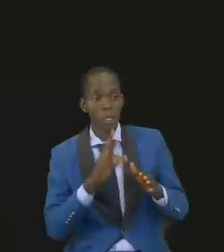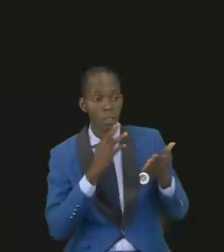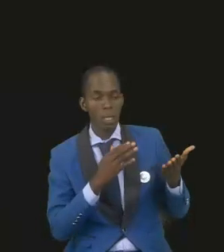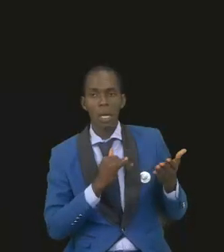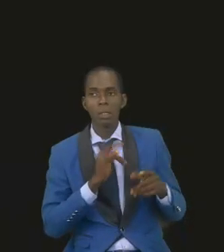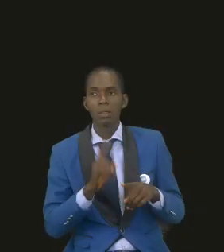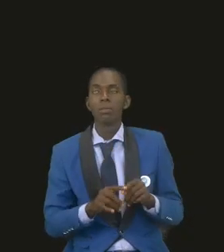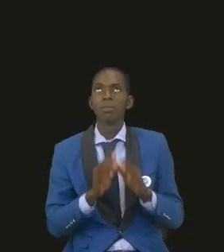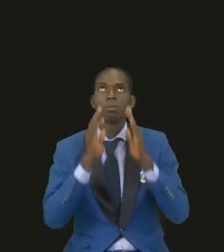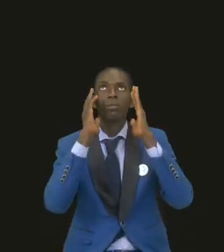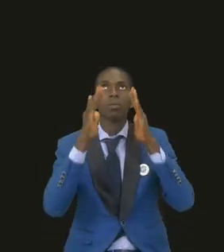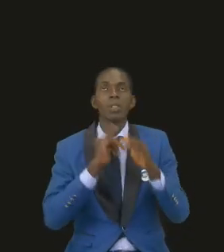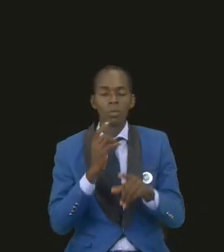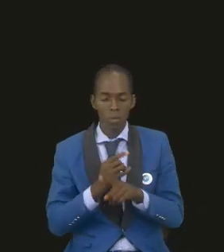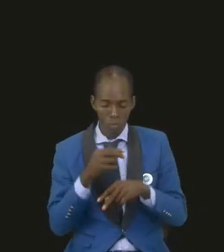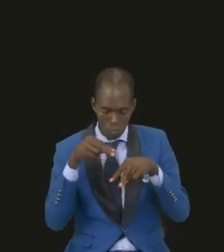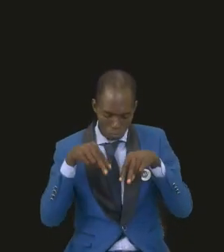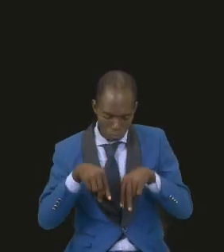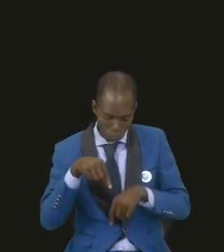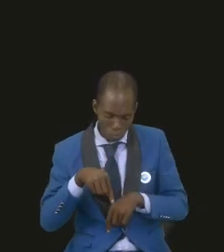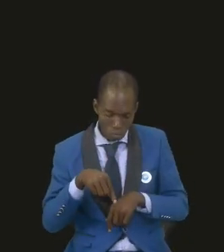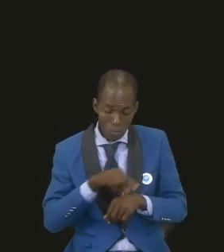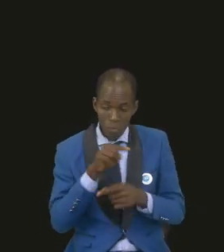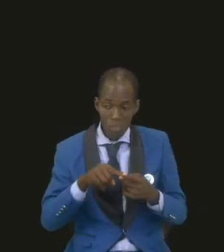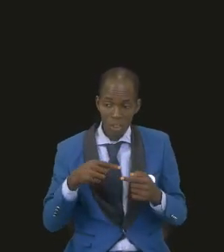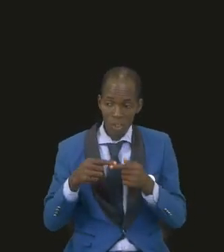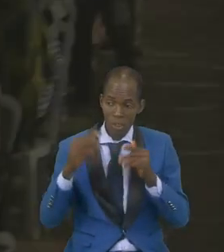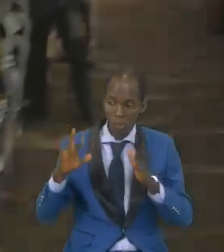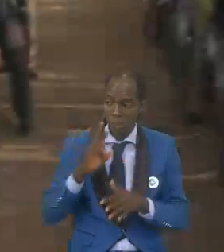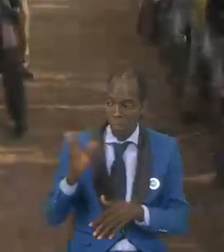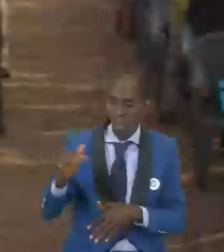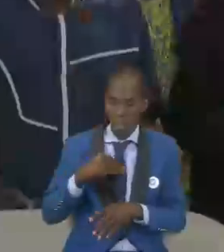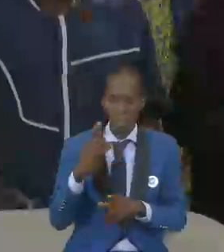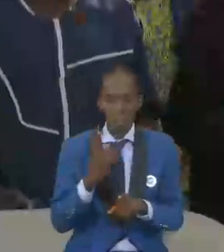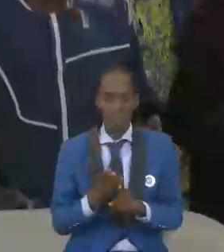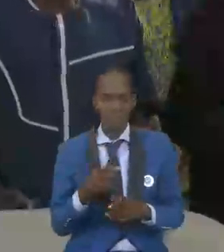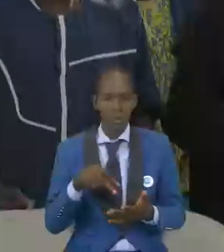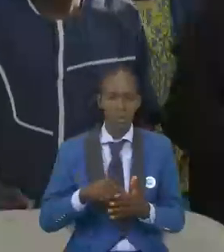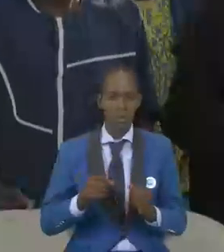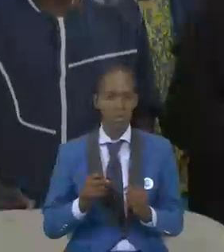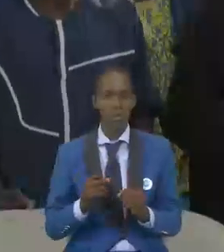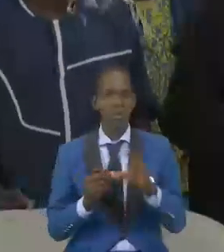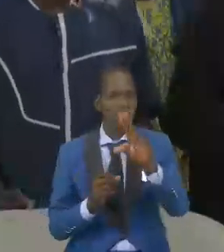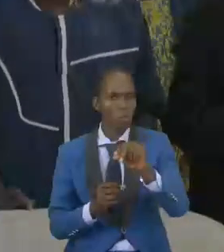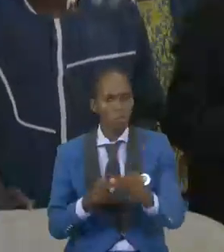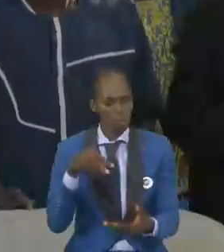up. When they are there, I can't stand firm. No, stand.